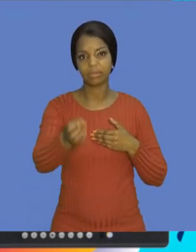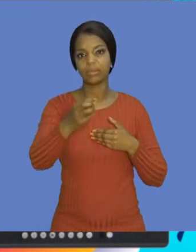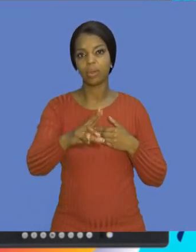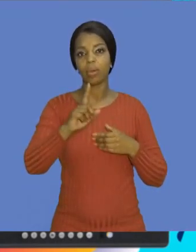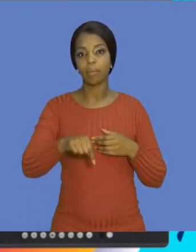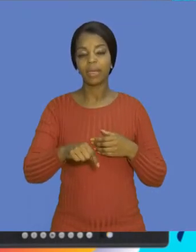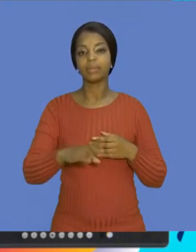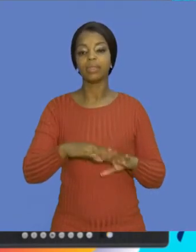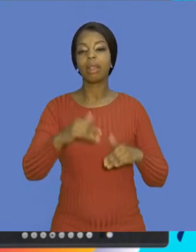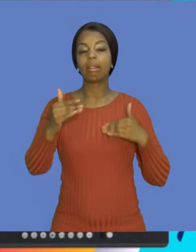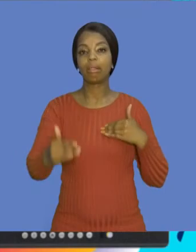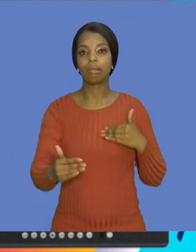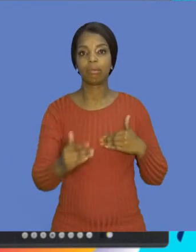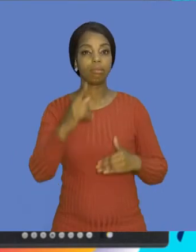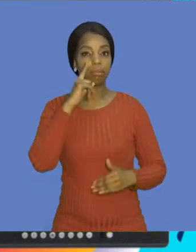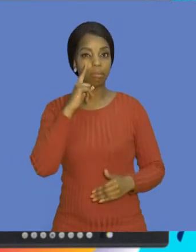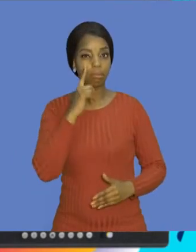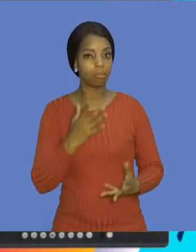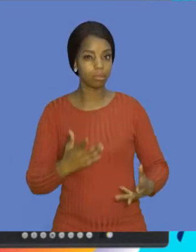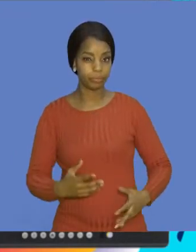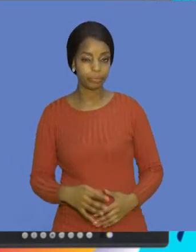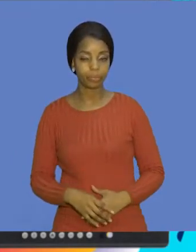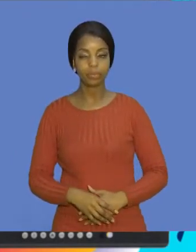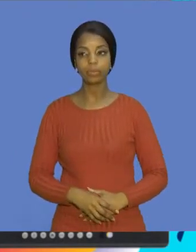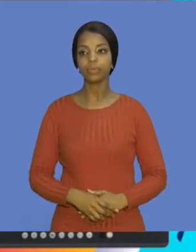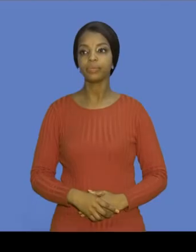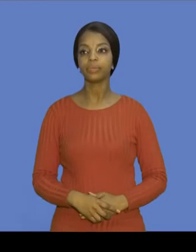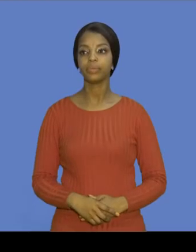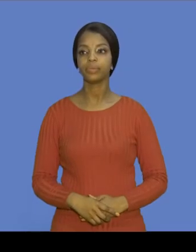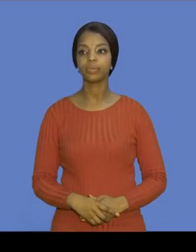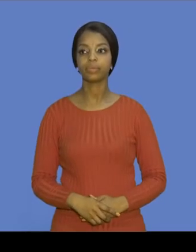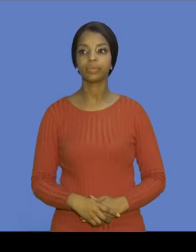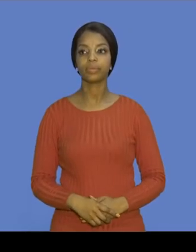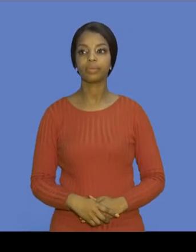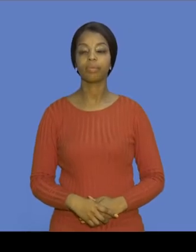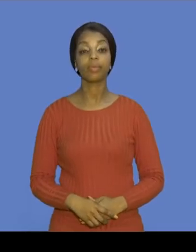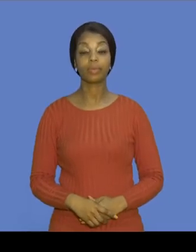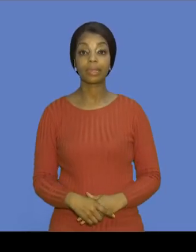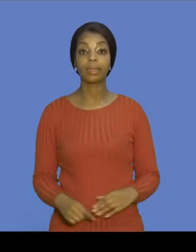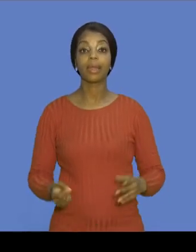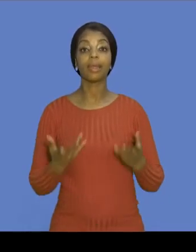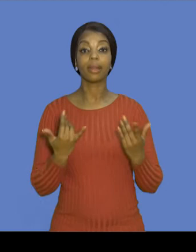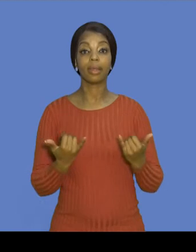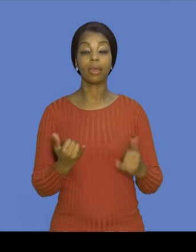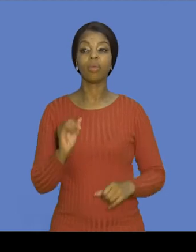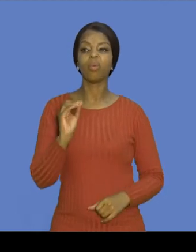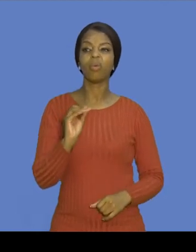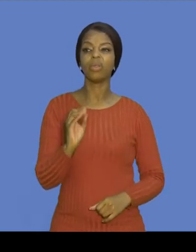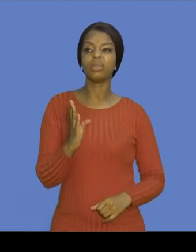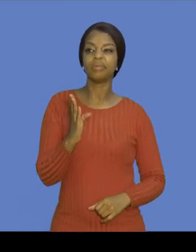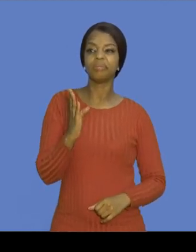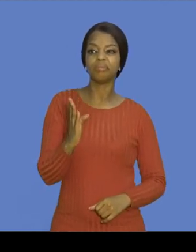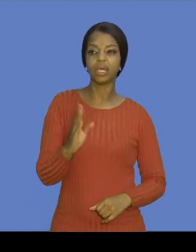be a very long period of time? Let's just have a look at those two differences. Now, there's an item that